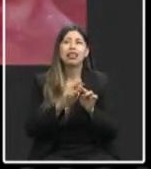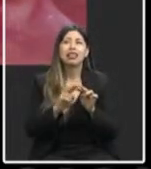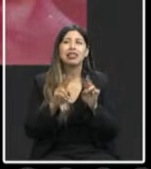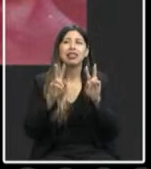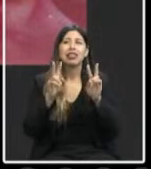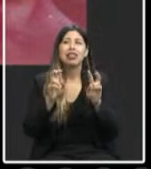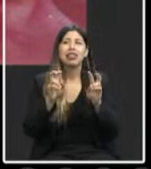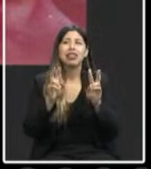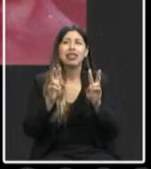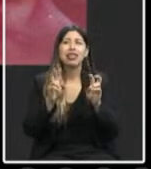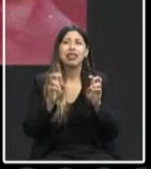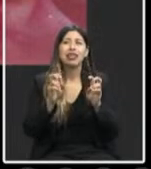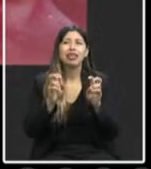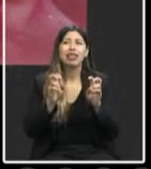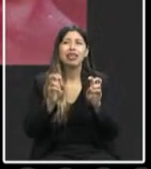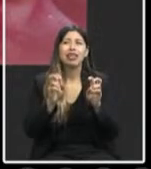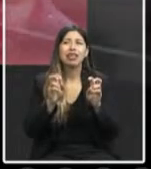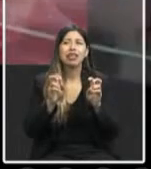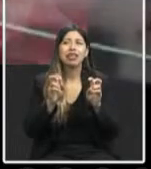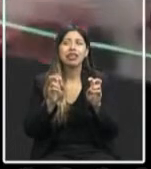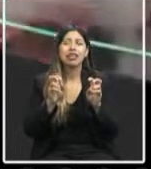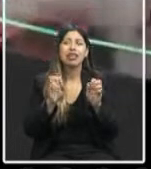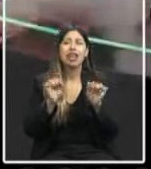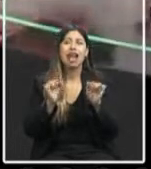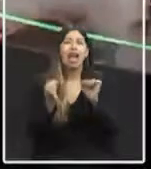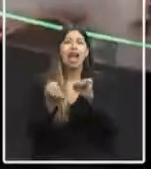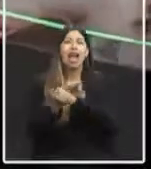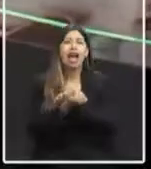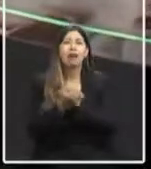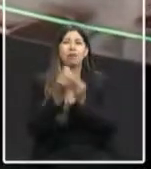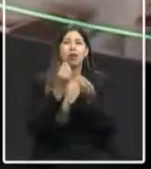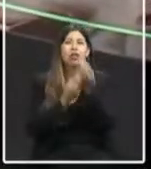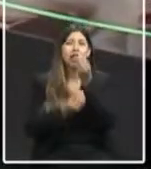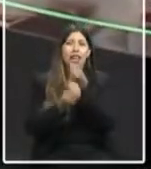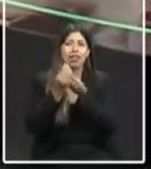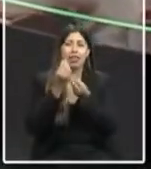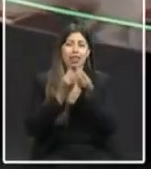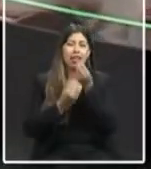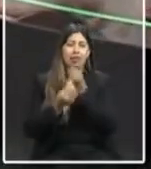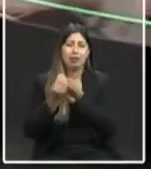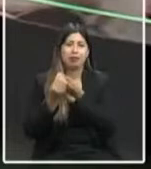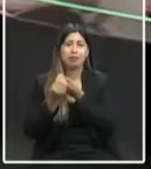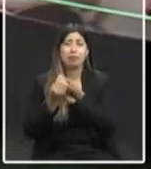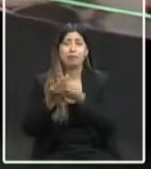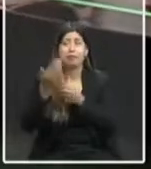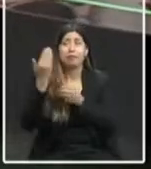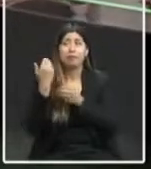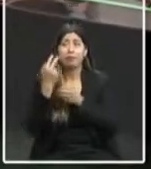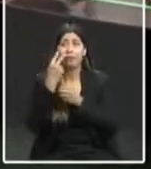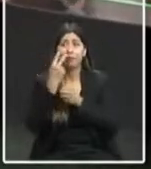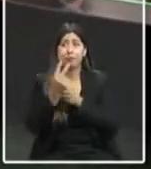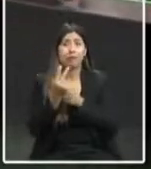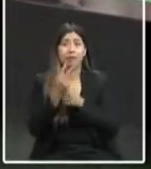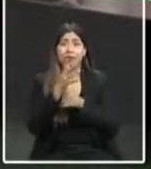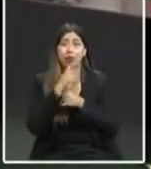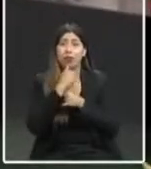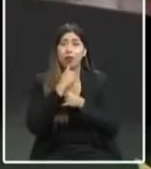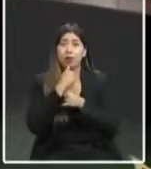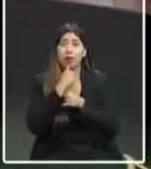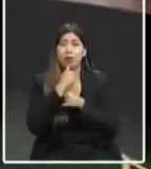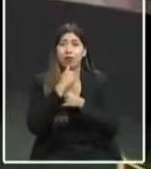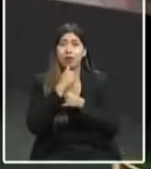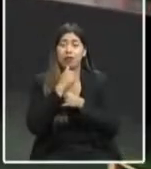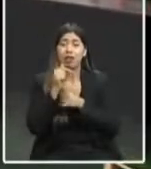mandible, they didn't have teeth sprouting compared to our mandibles. A